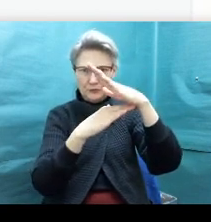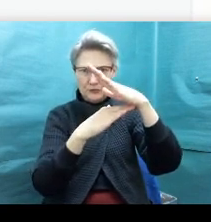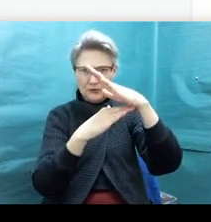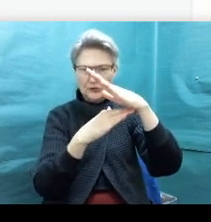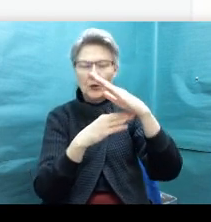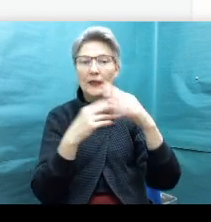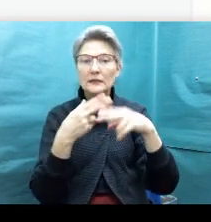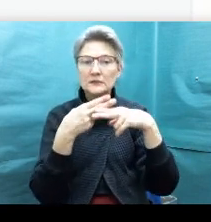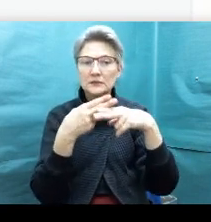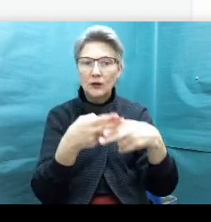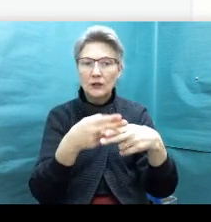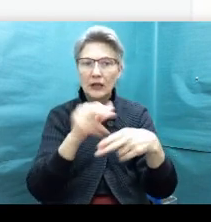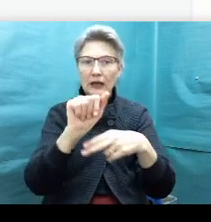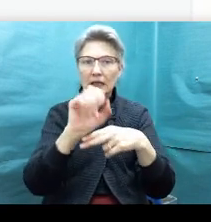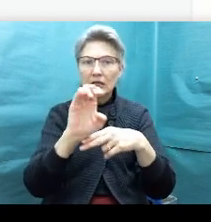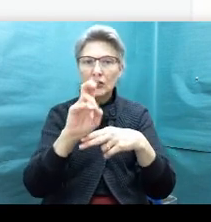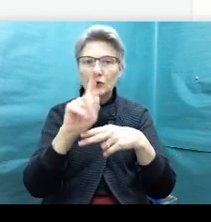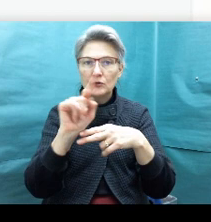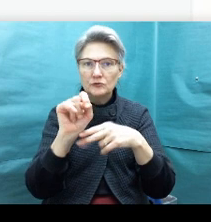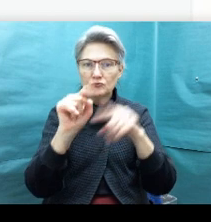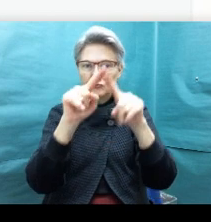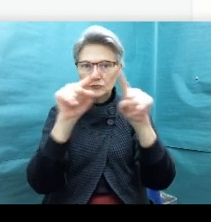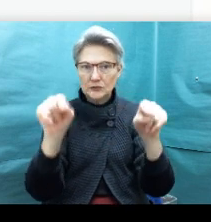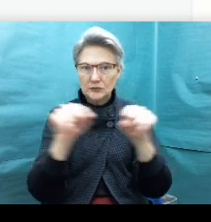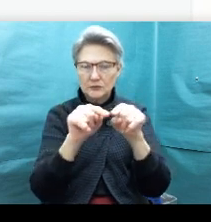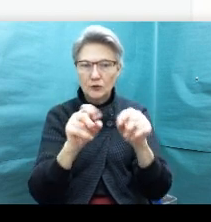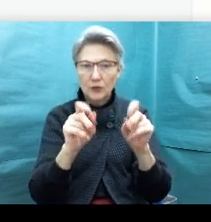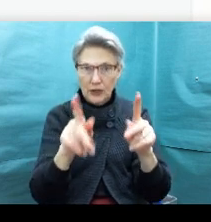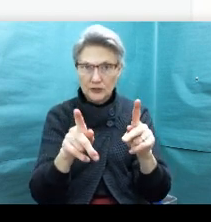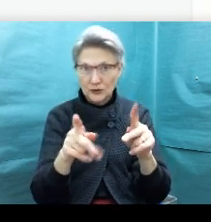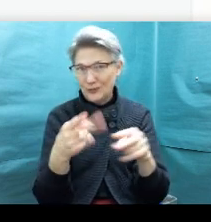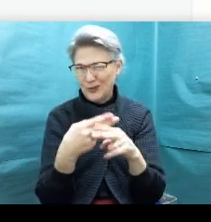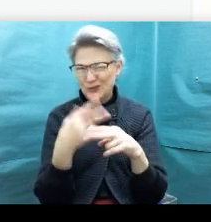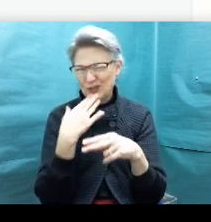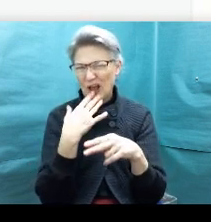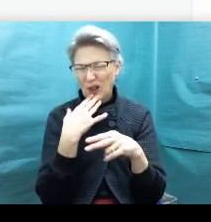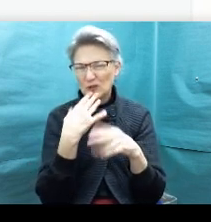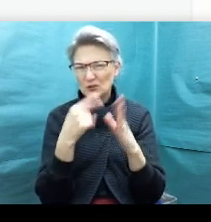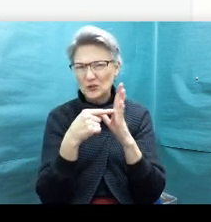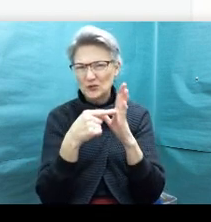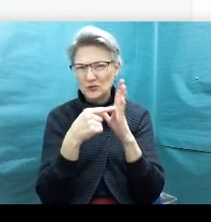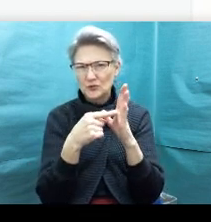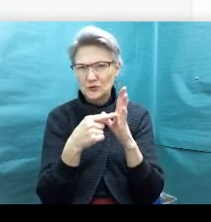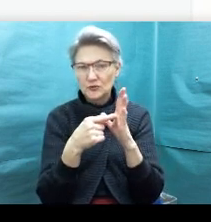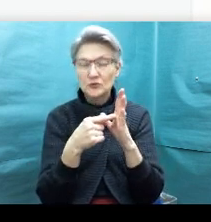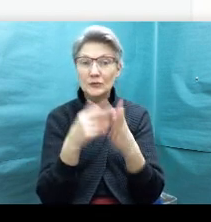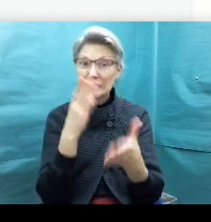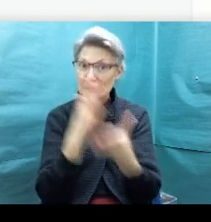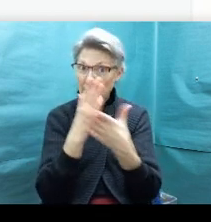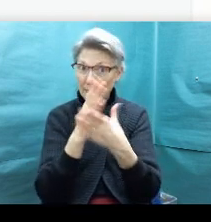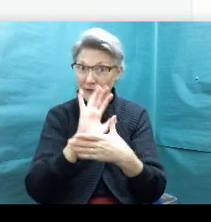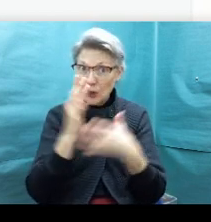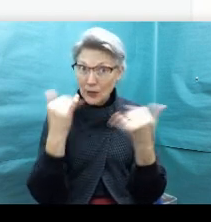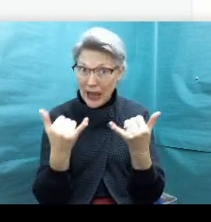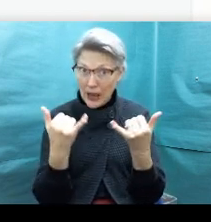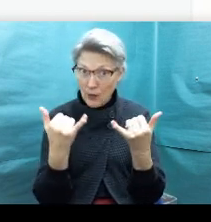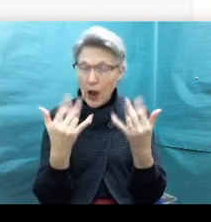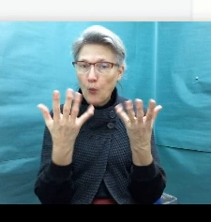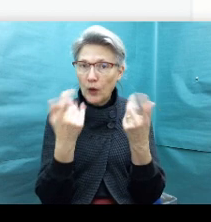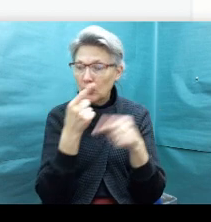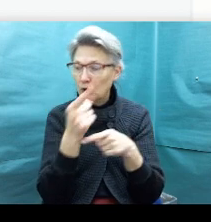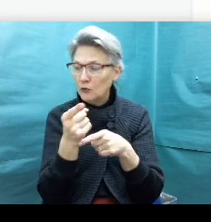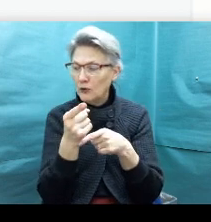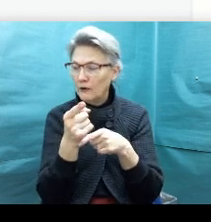your journal, just write the letter on it, or write out the word. So now what I'd like you to do is pause this video, and I want you